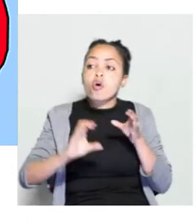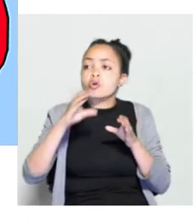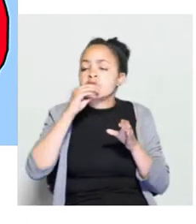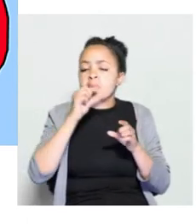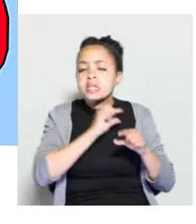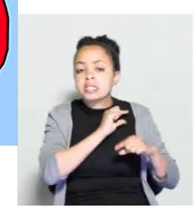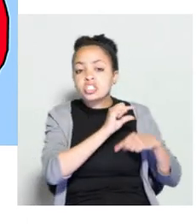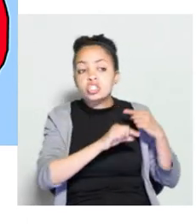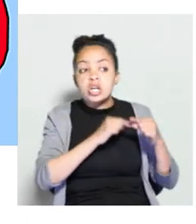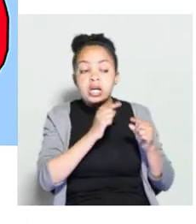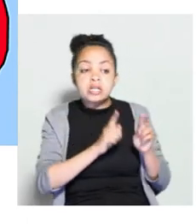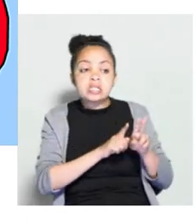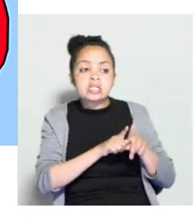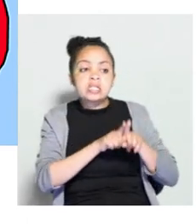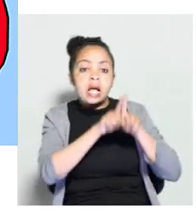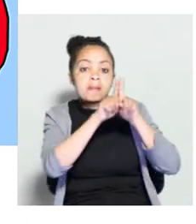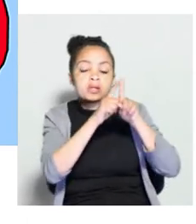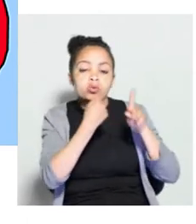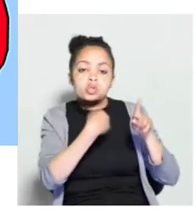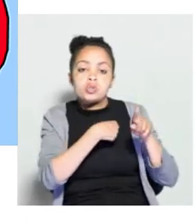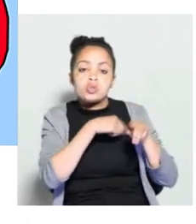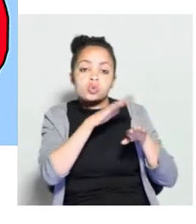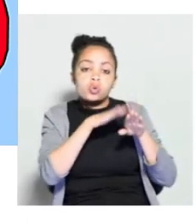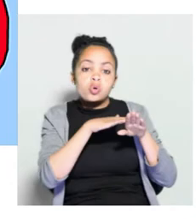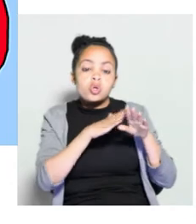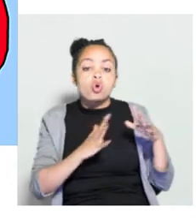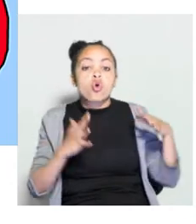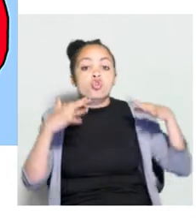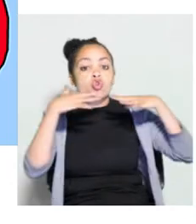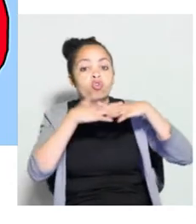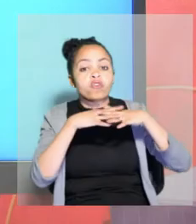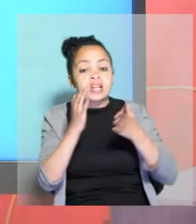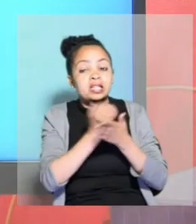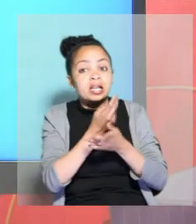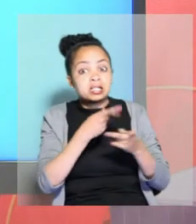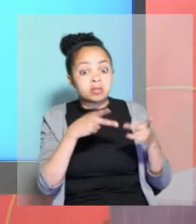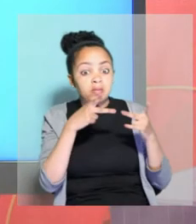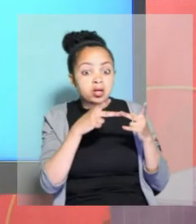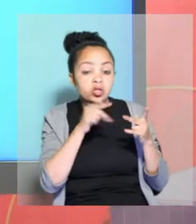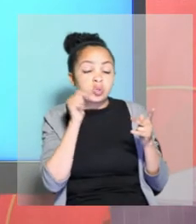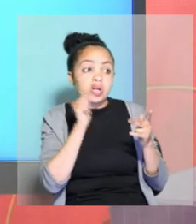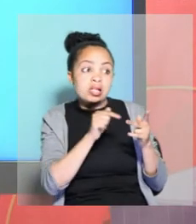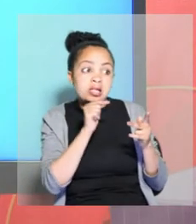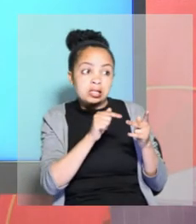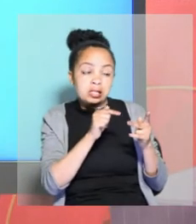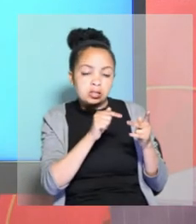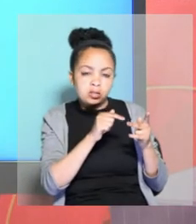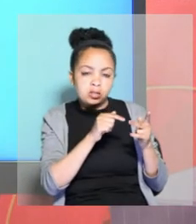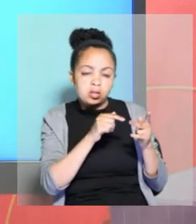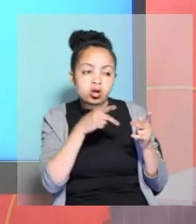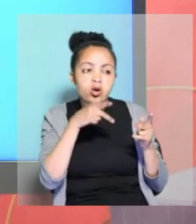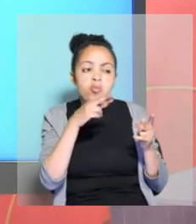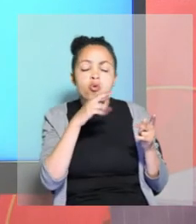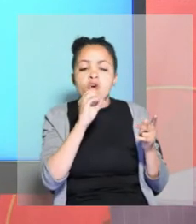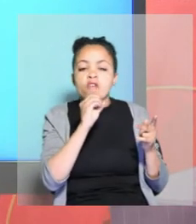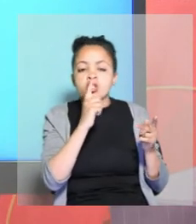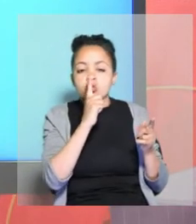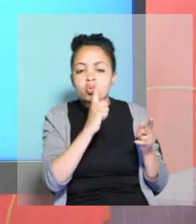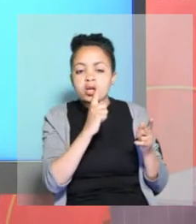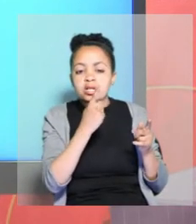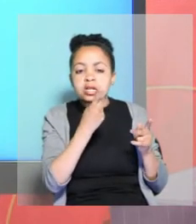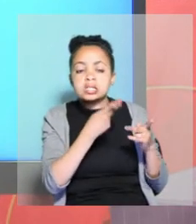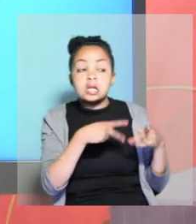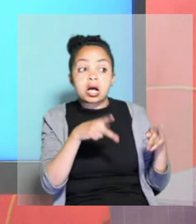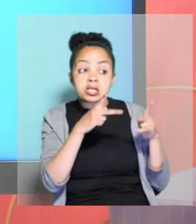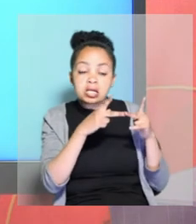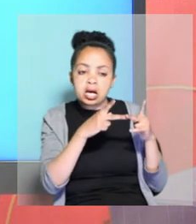genetic segment which we call crowd over only takes place during prophecy one here there is a site here